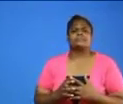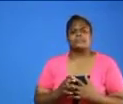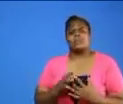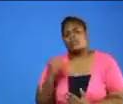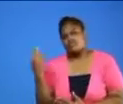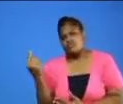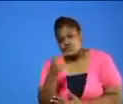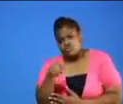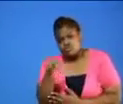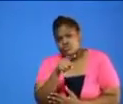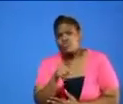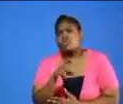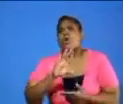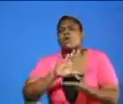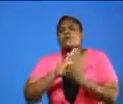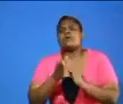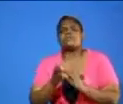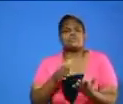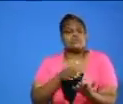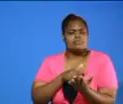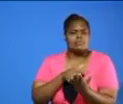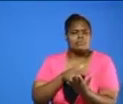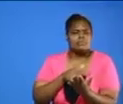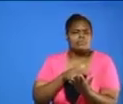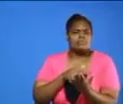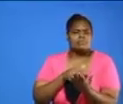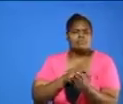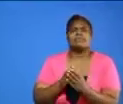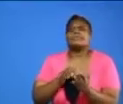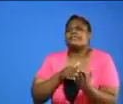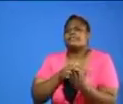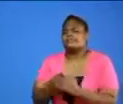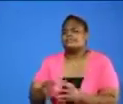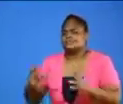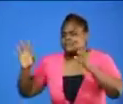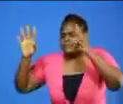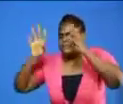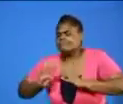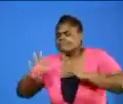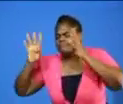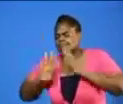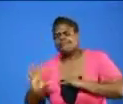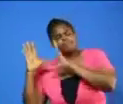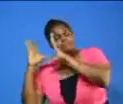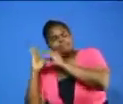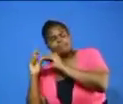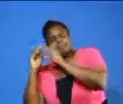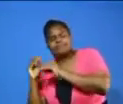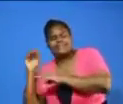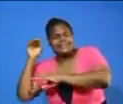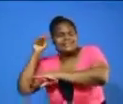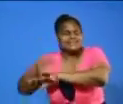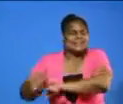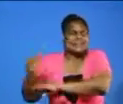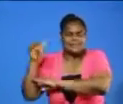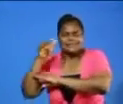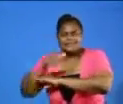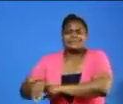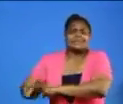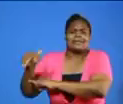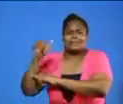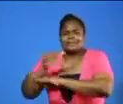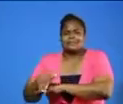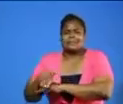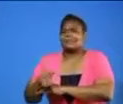have grown tired of your tears. You've wet your pillow with liquid frustration, and you've grown sick and tired until you